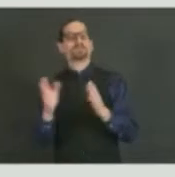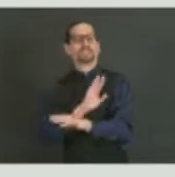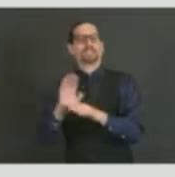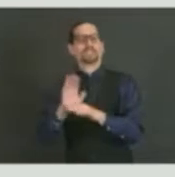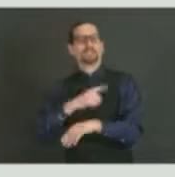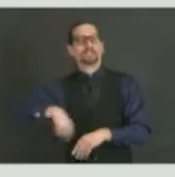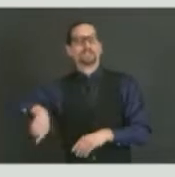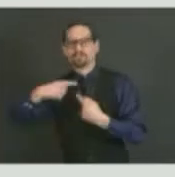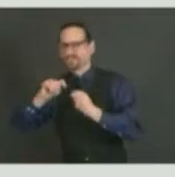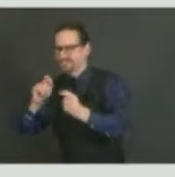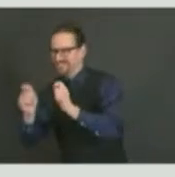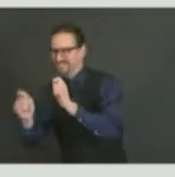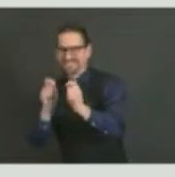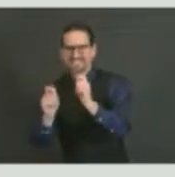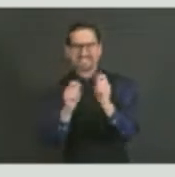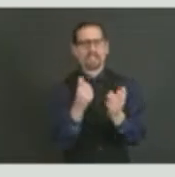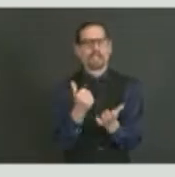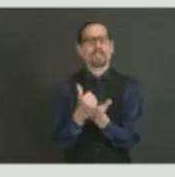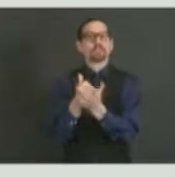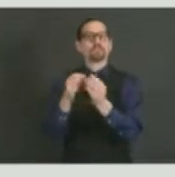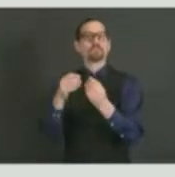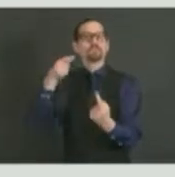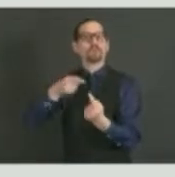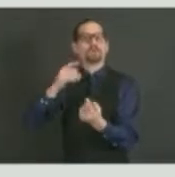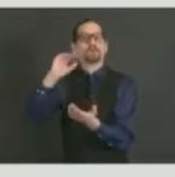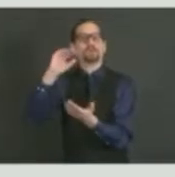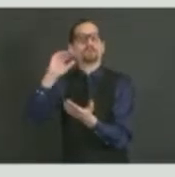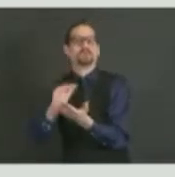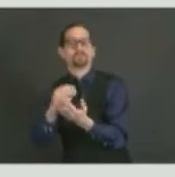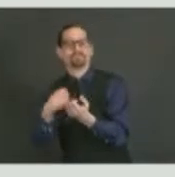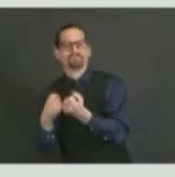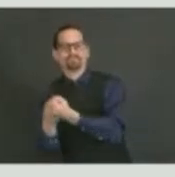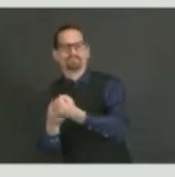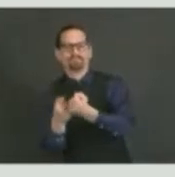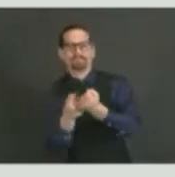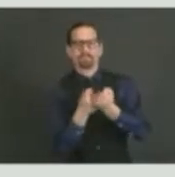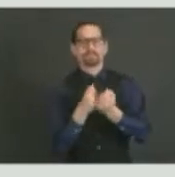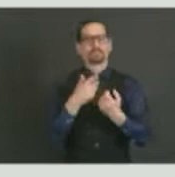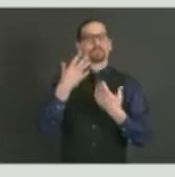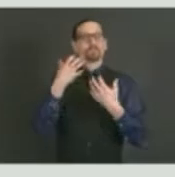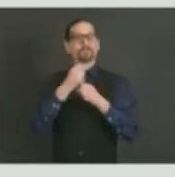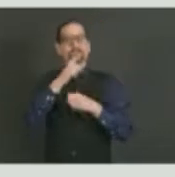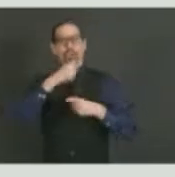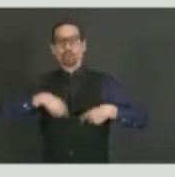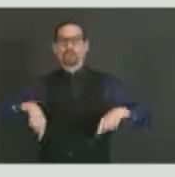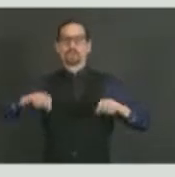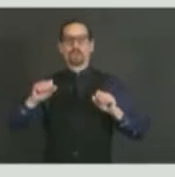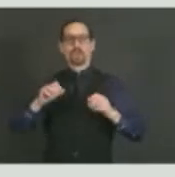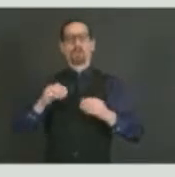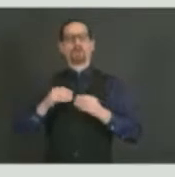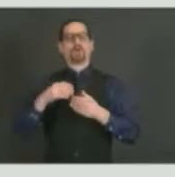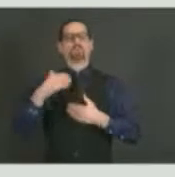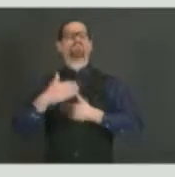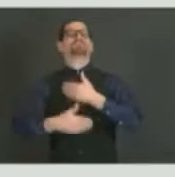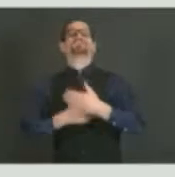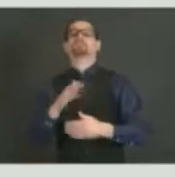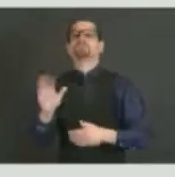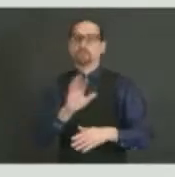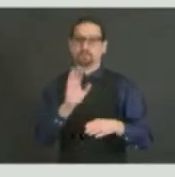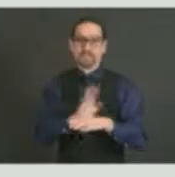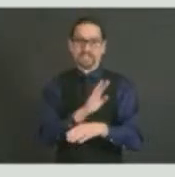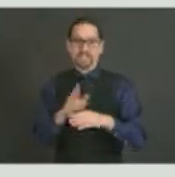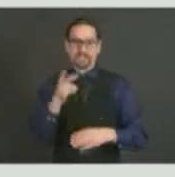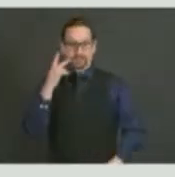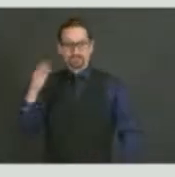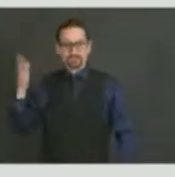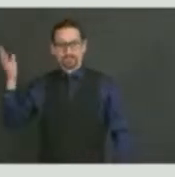fact focused in a laser-like fashion on assisting them. So as you see on the screen, as Dr. Alexander Scott has outlined,